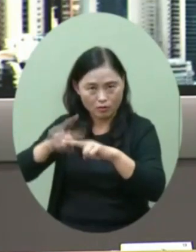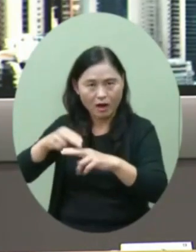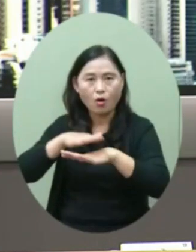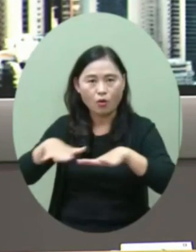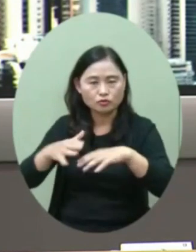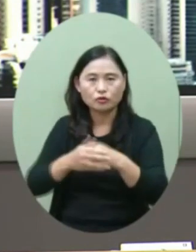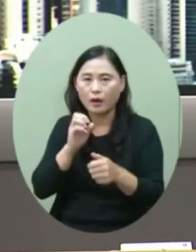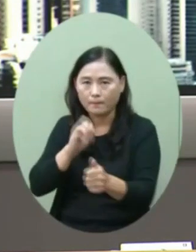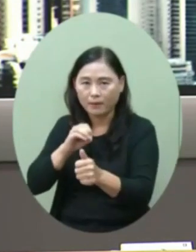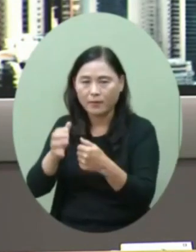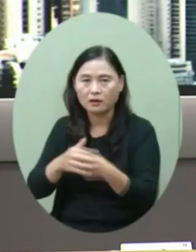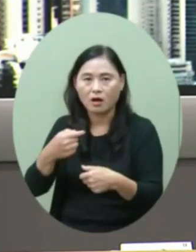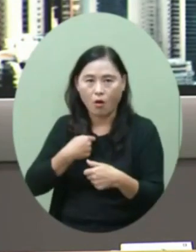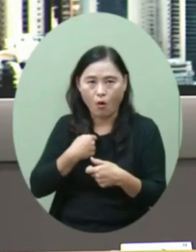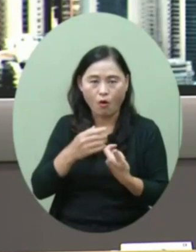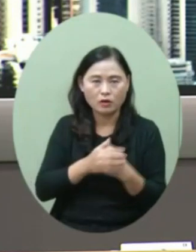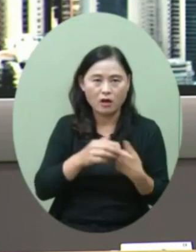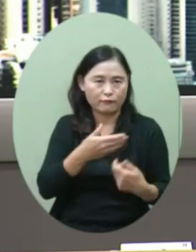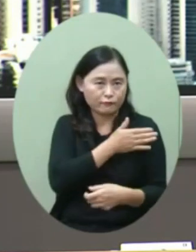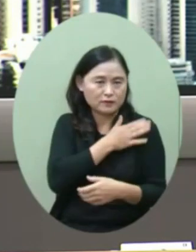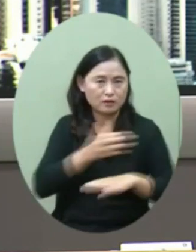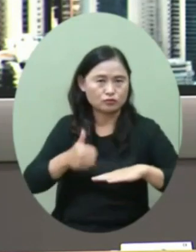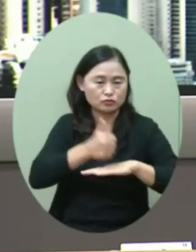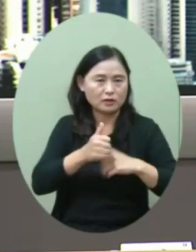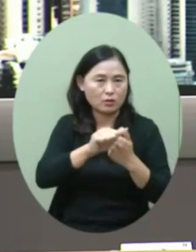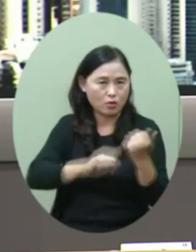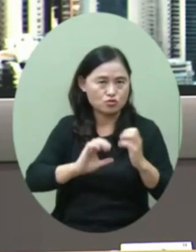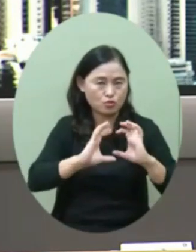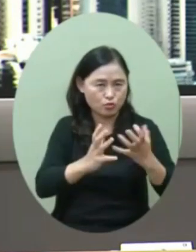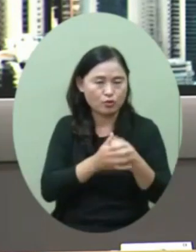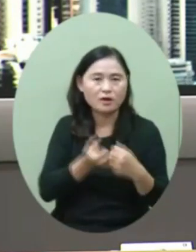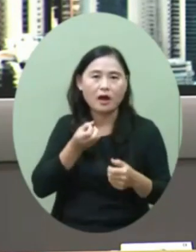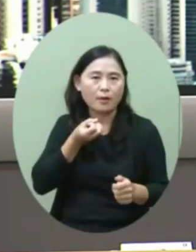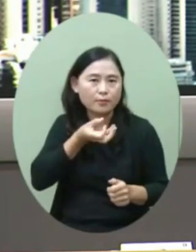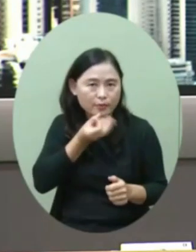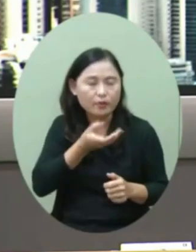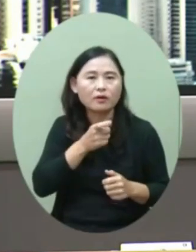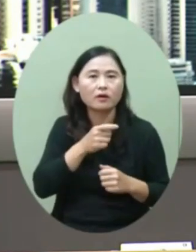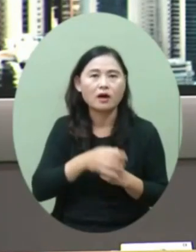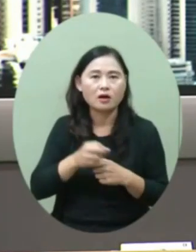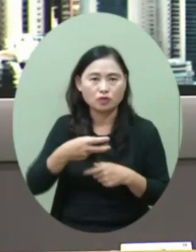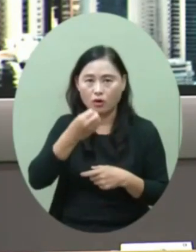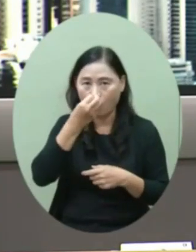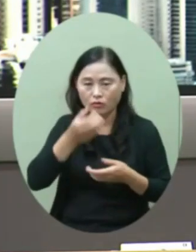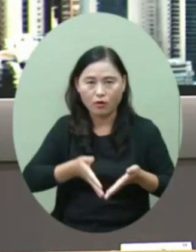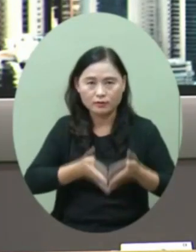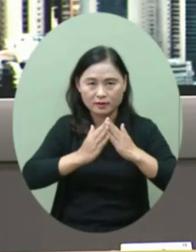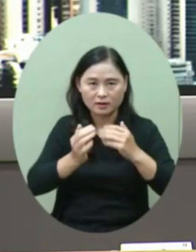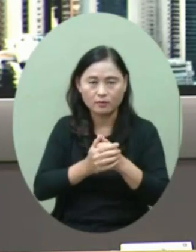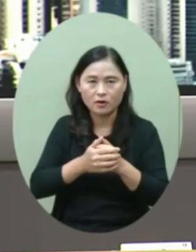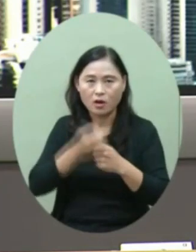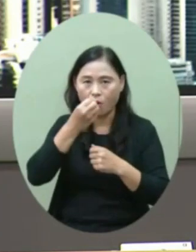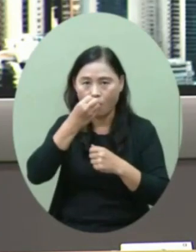together. That's why the central authorities will appoint a national security to sit in on the at meetings of